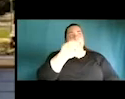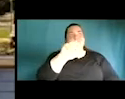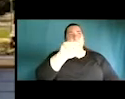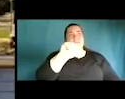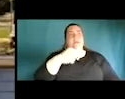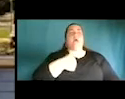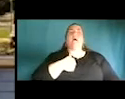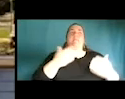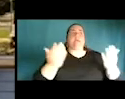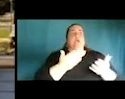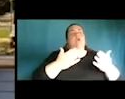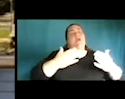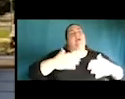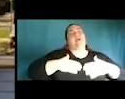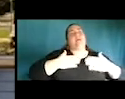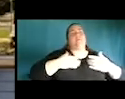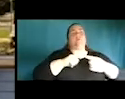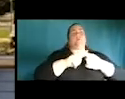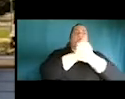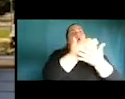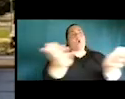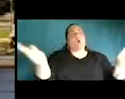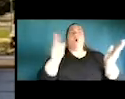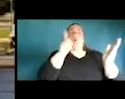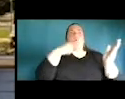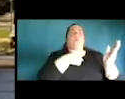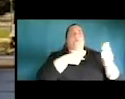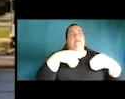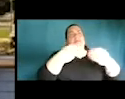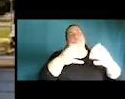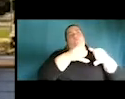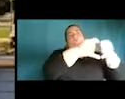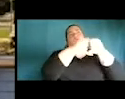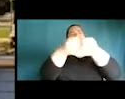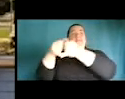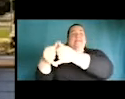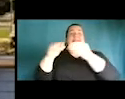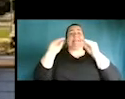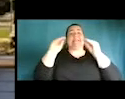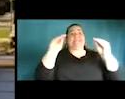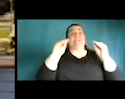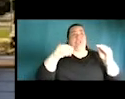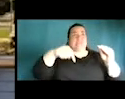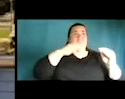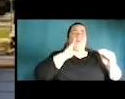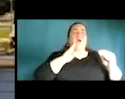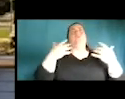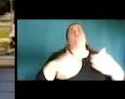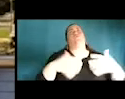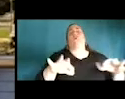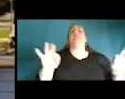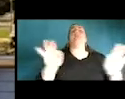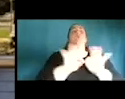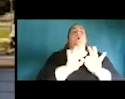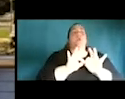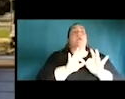awardees. Teaching has always mattered at Brown, and your commitment to teaching and learning in all forms, as advisors and